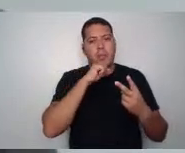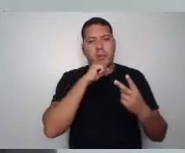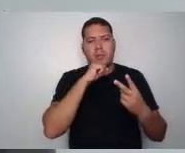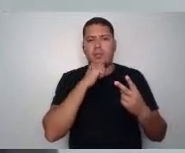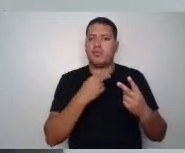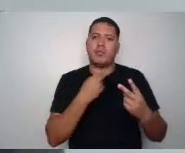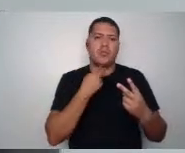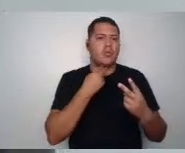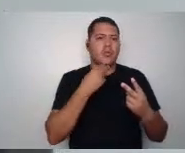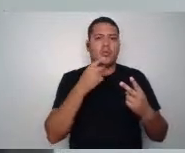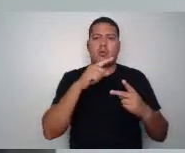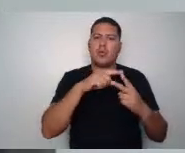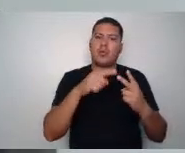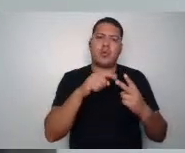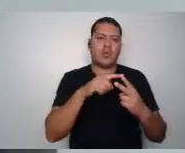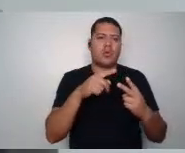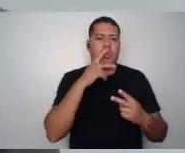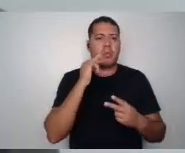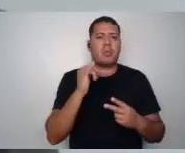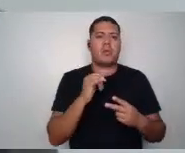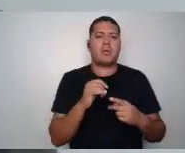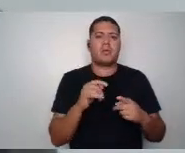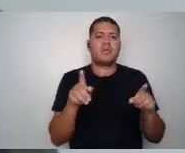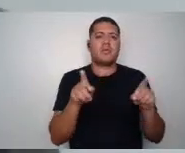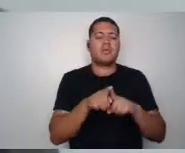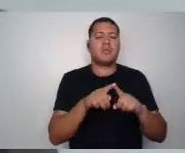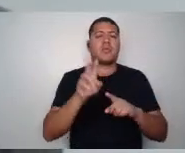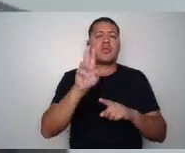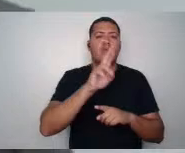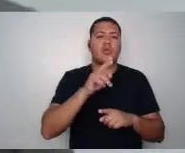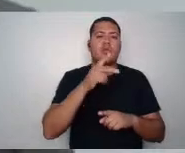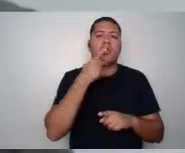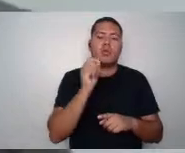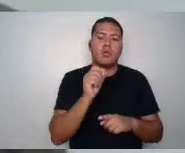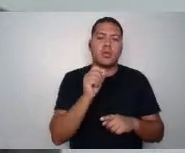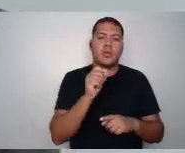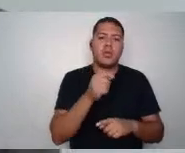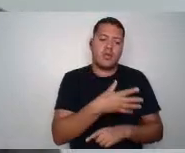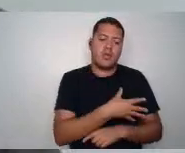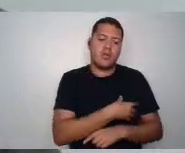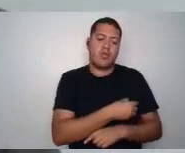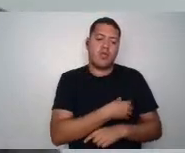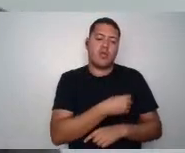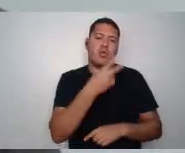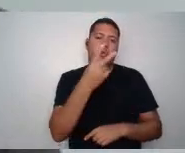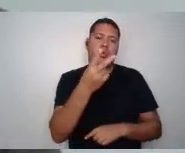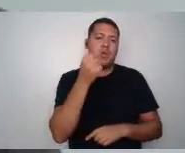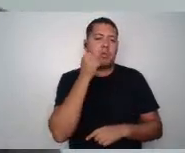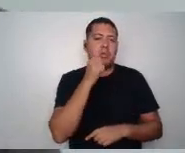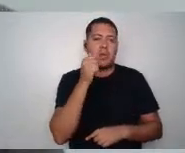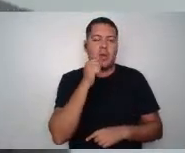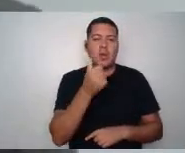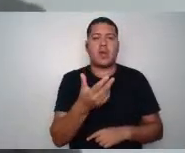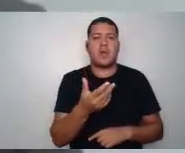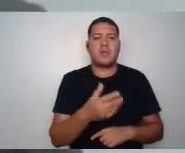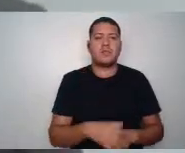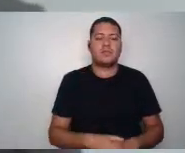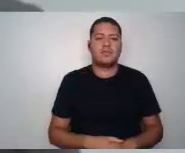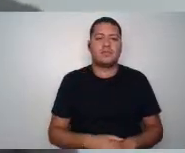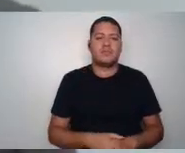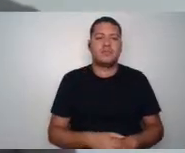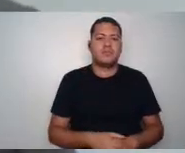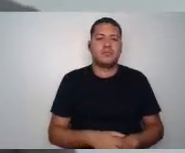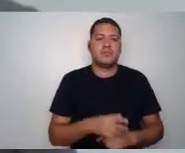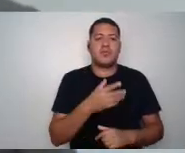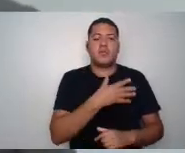child is only allowed to have one father and one mother. Or, and he used